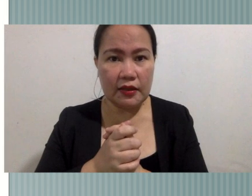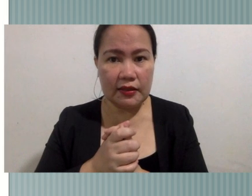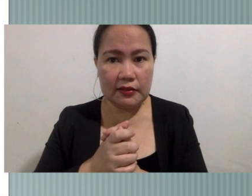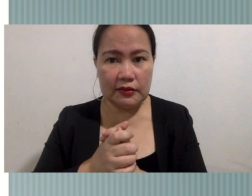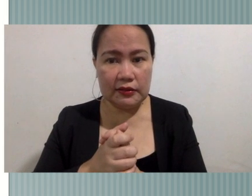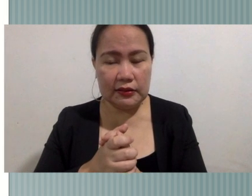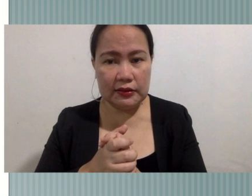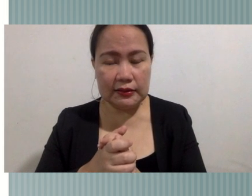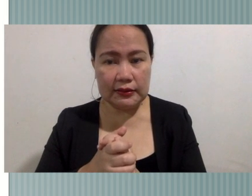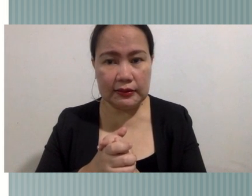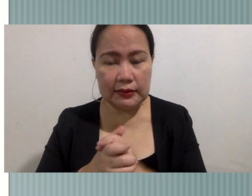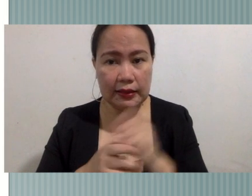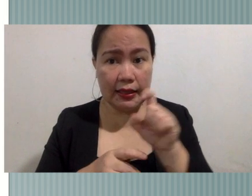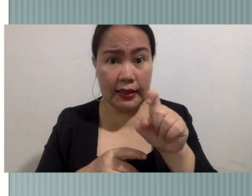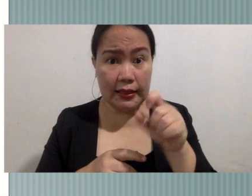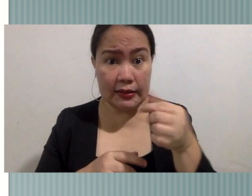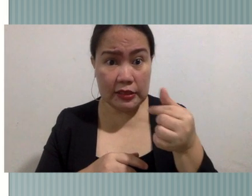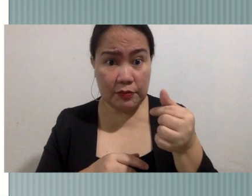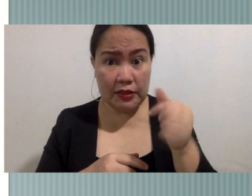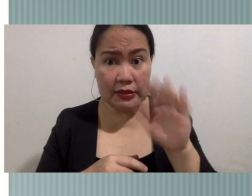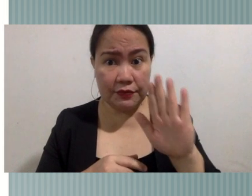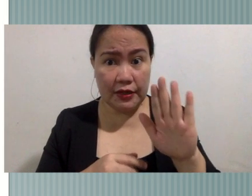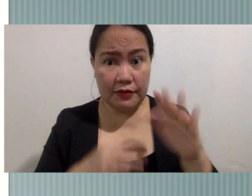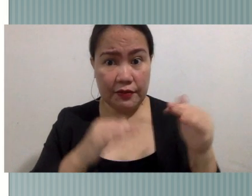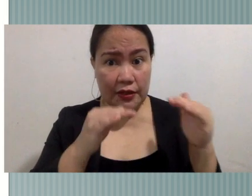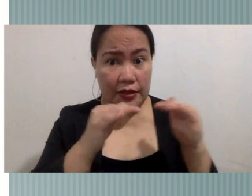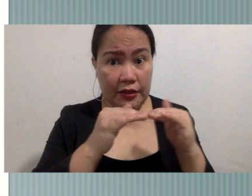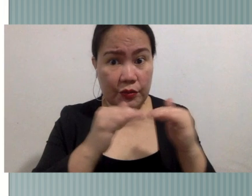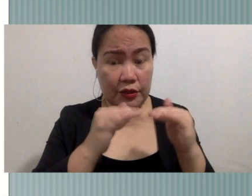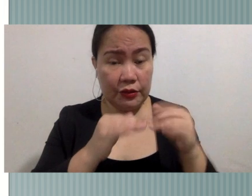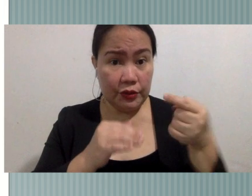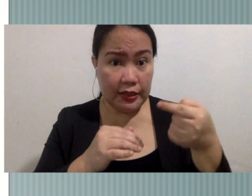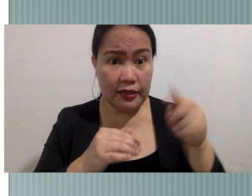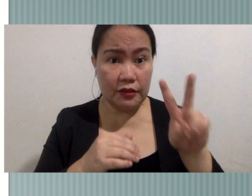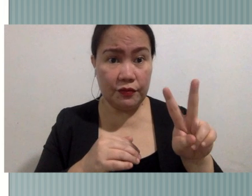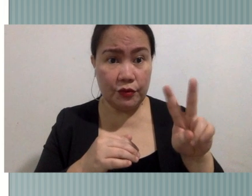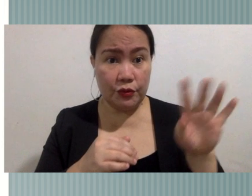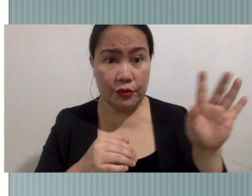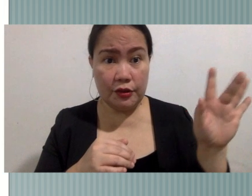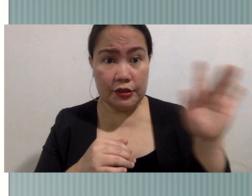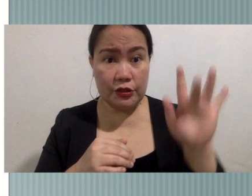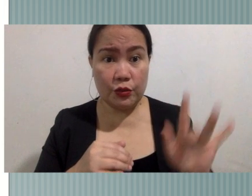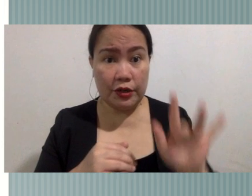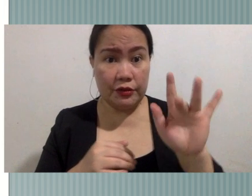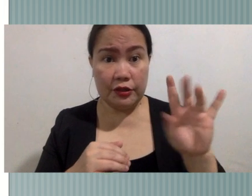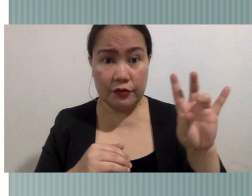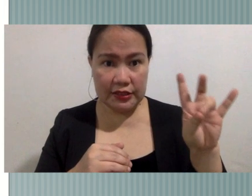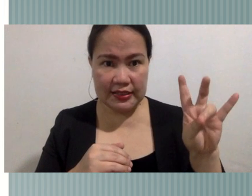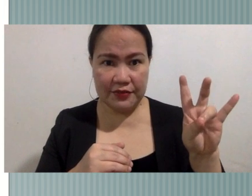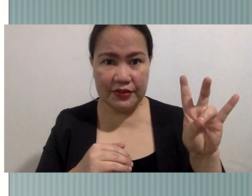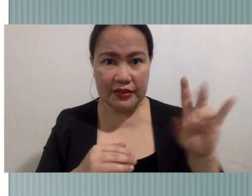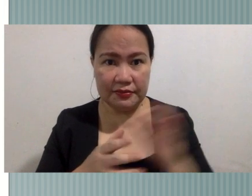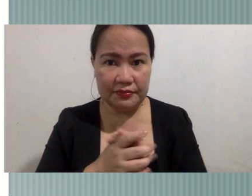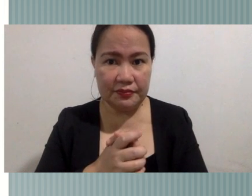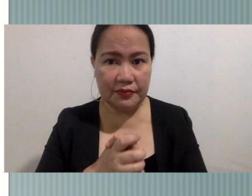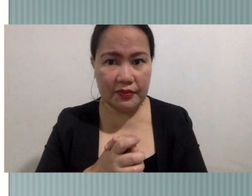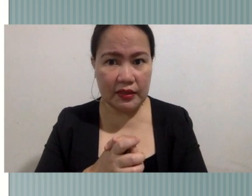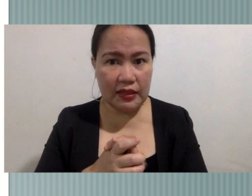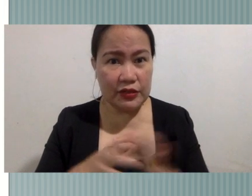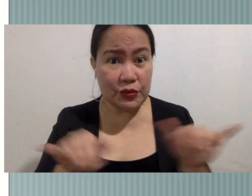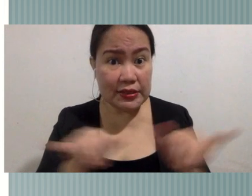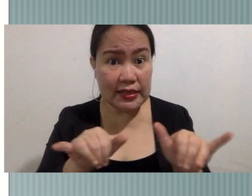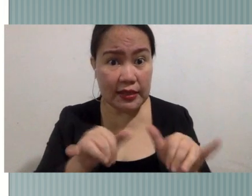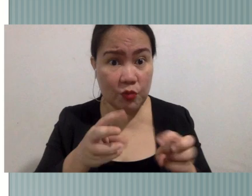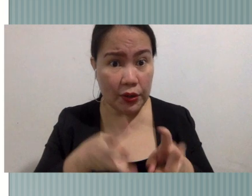Okay, in the next equation, we have x plus 5 is equal to negative 2 square root of 7.